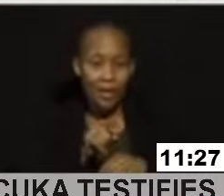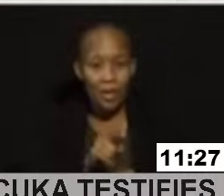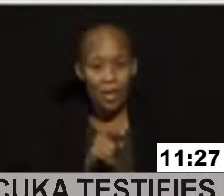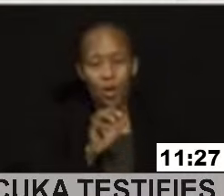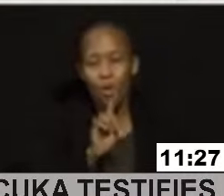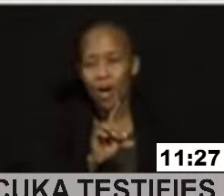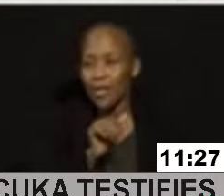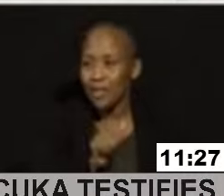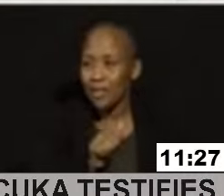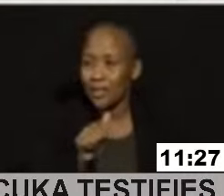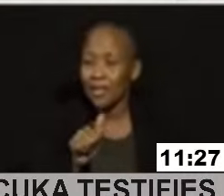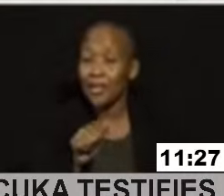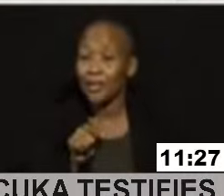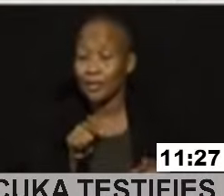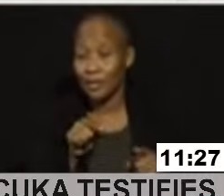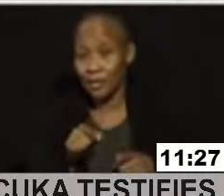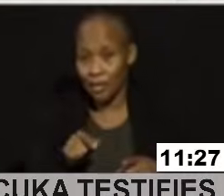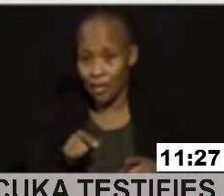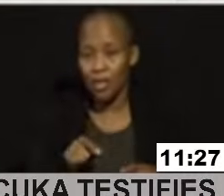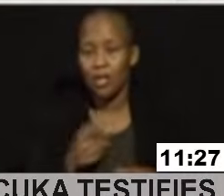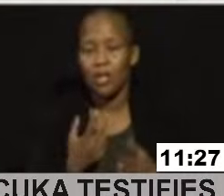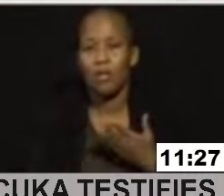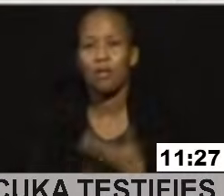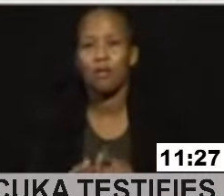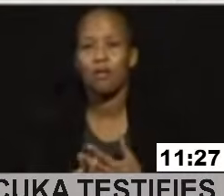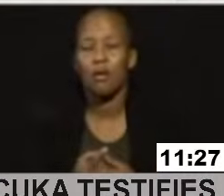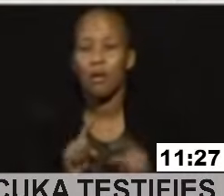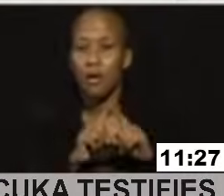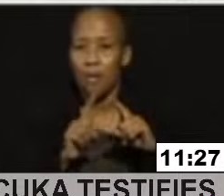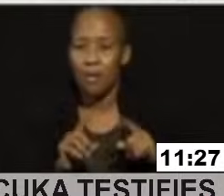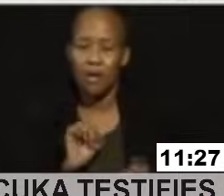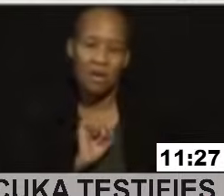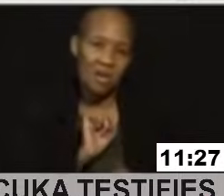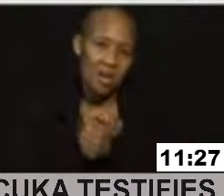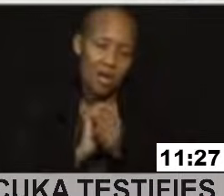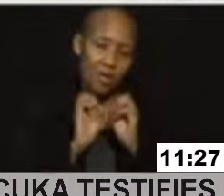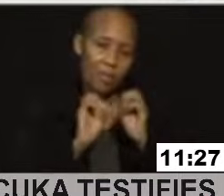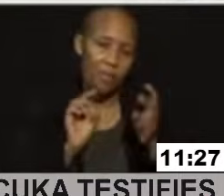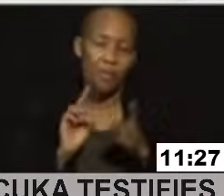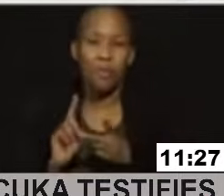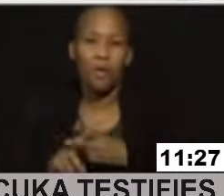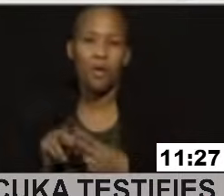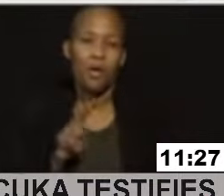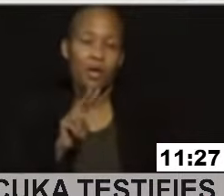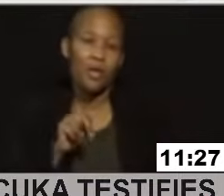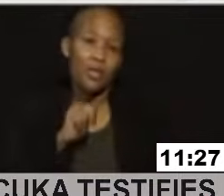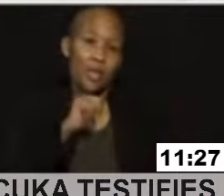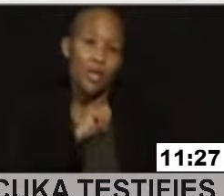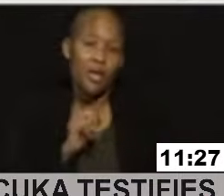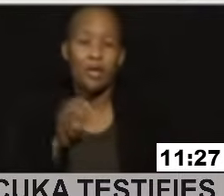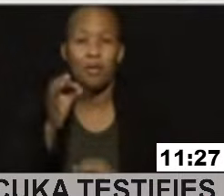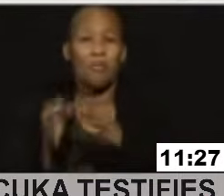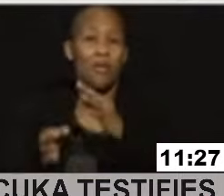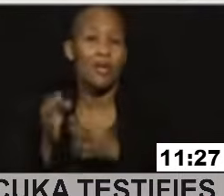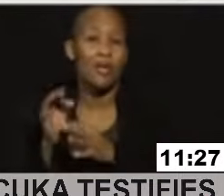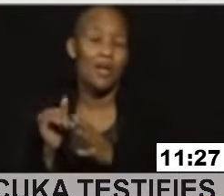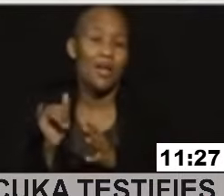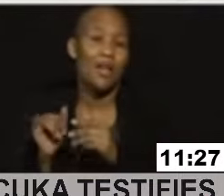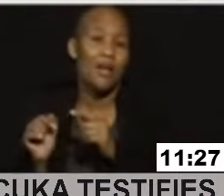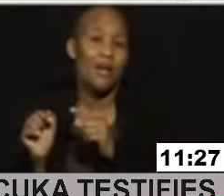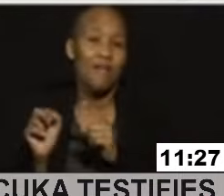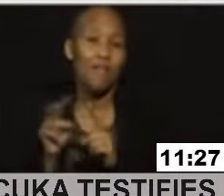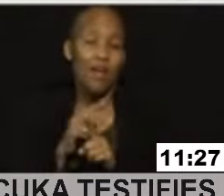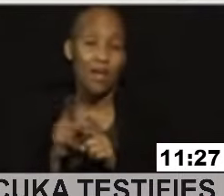bomb incidents and no arrests or prosecutions. In KwaZulu-Natal, there was extreme political violence, and